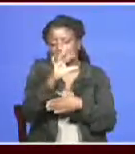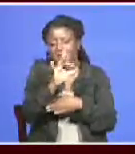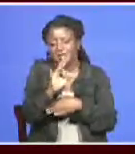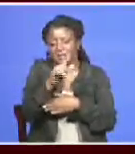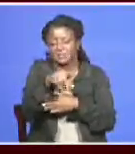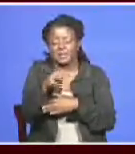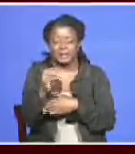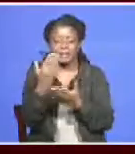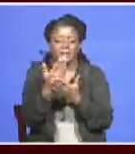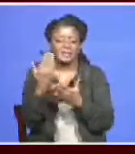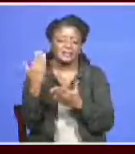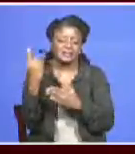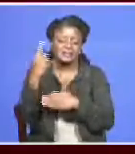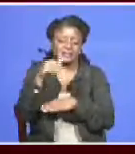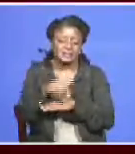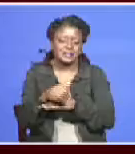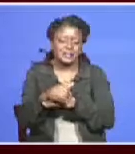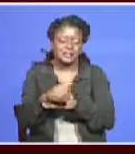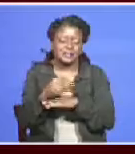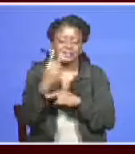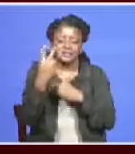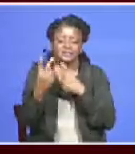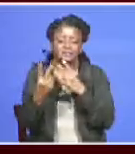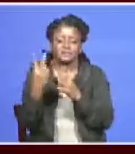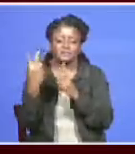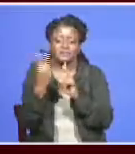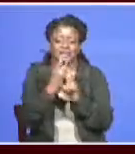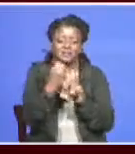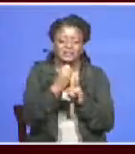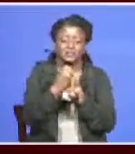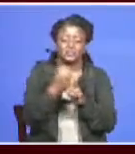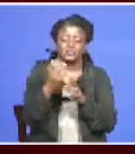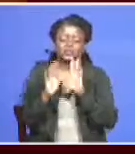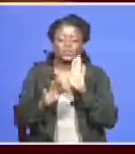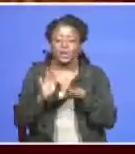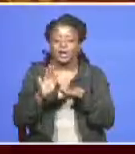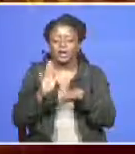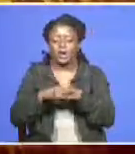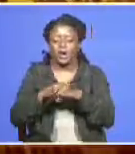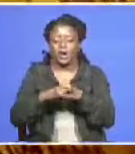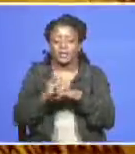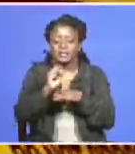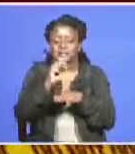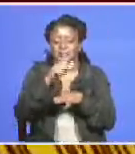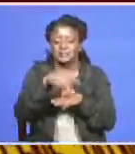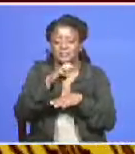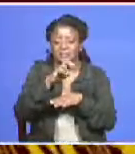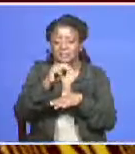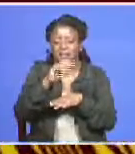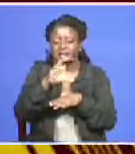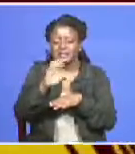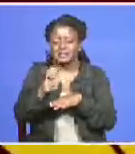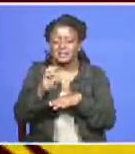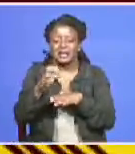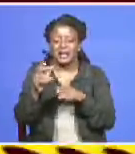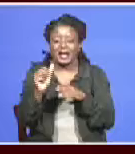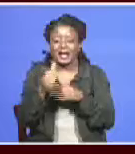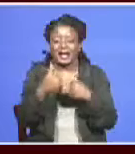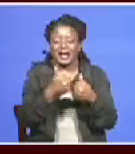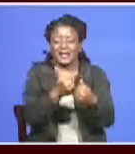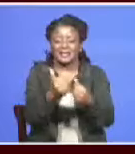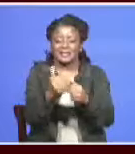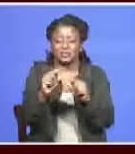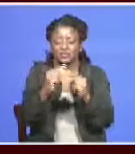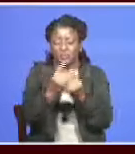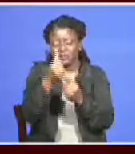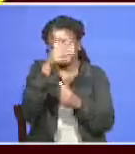last night when the victim was walking on Spence Alley, that's off Wilson Track, when a group of men approached him. Authorities say one of the men, armed with a